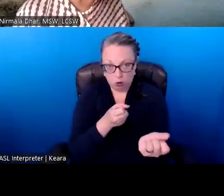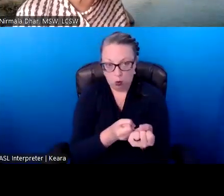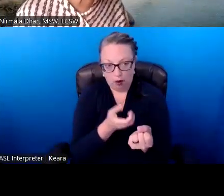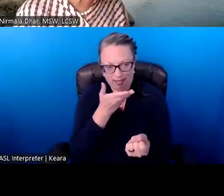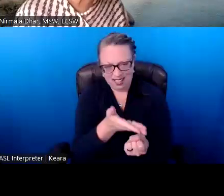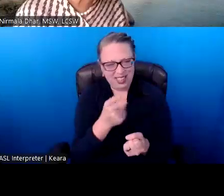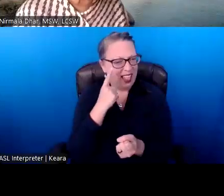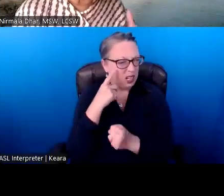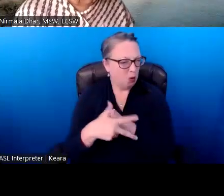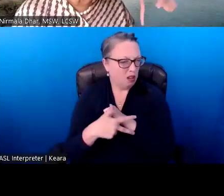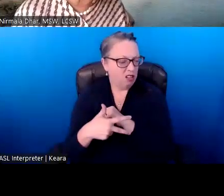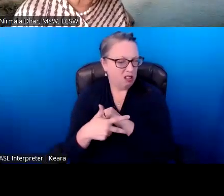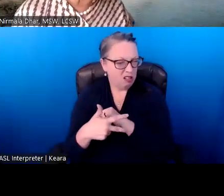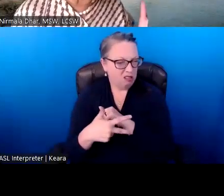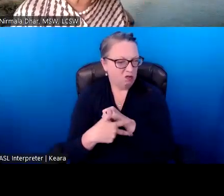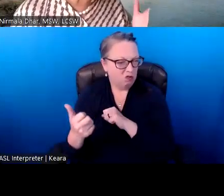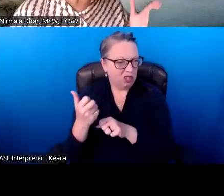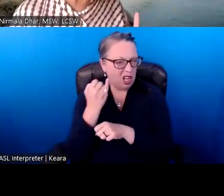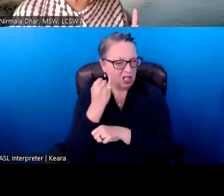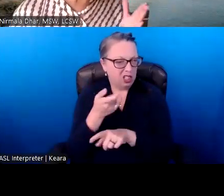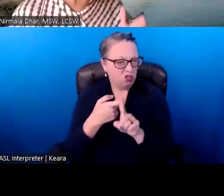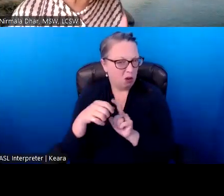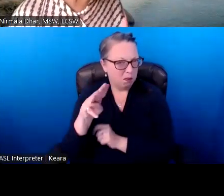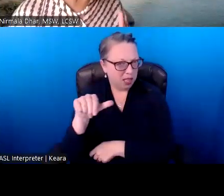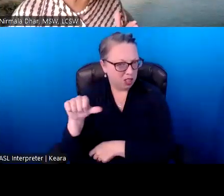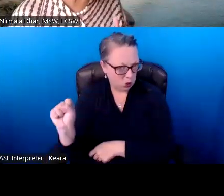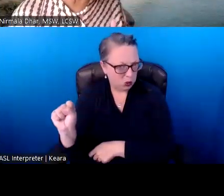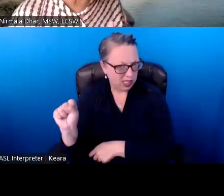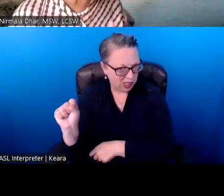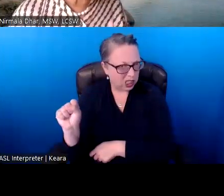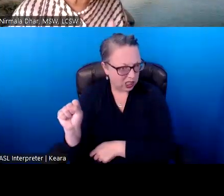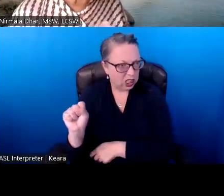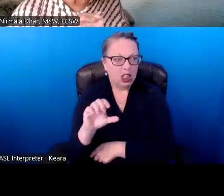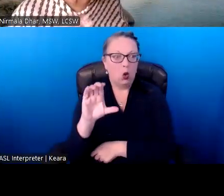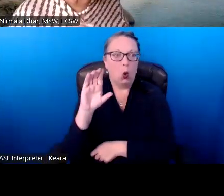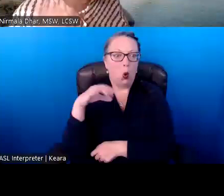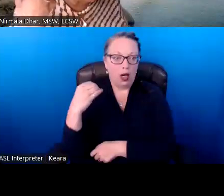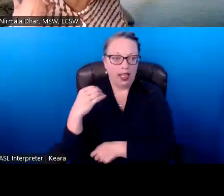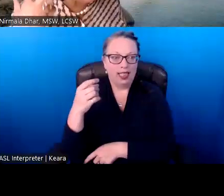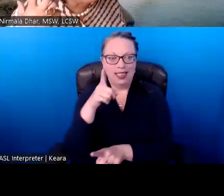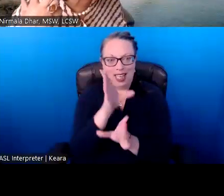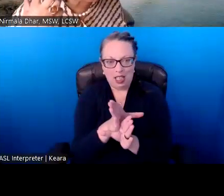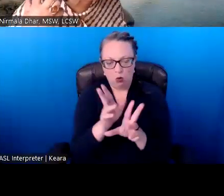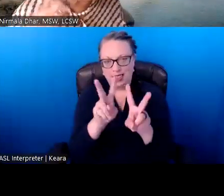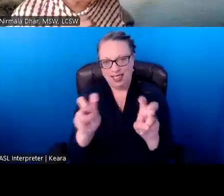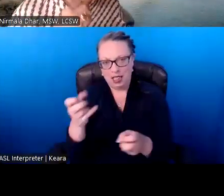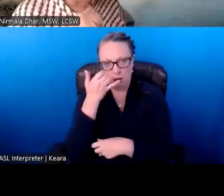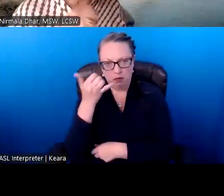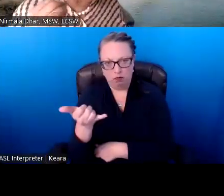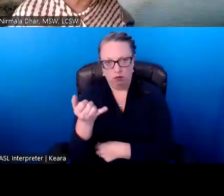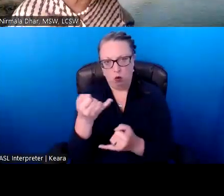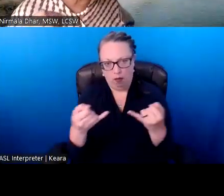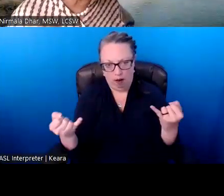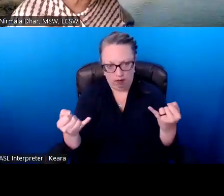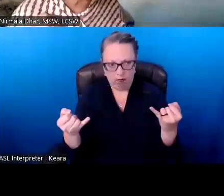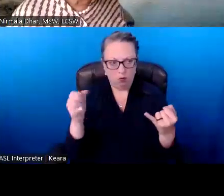from Massachusetts. It's called the Oregon Psychiatric Assessment Line for adults. So it's a telephone line, OPAL